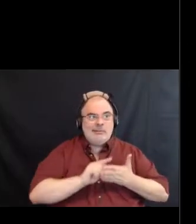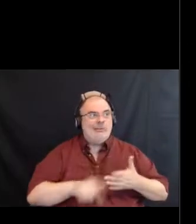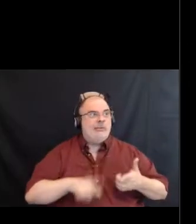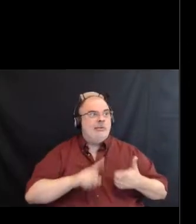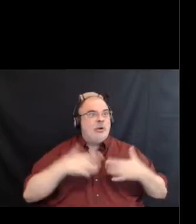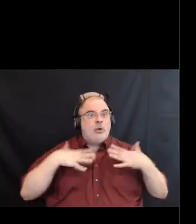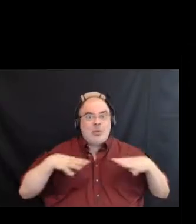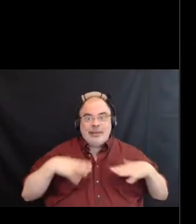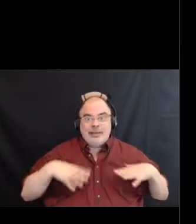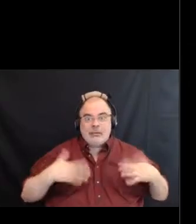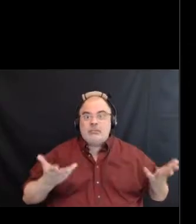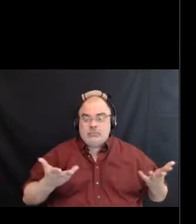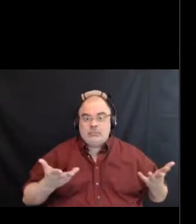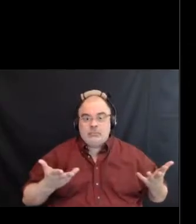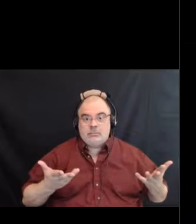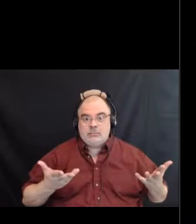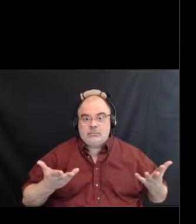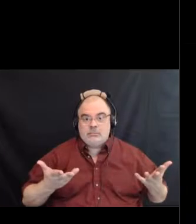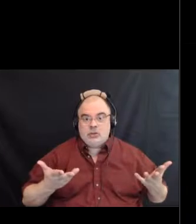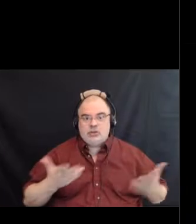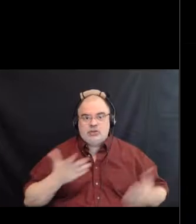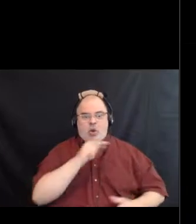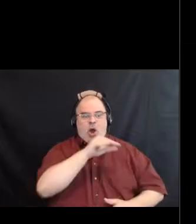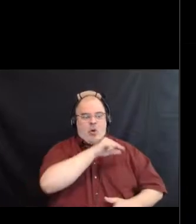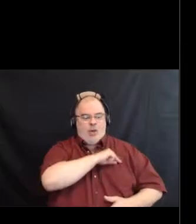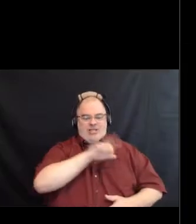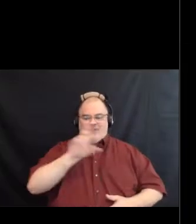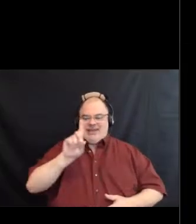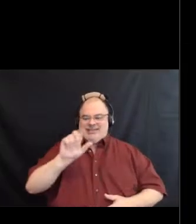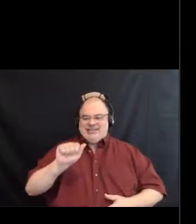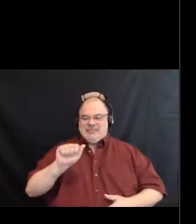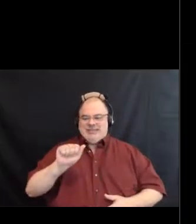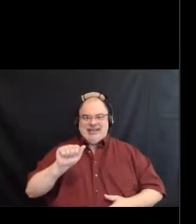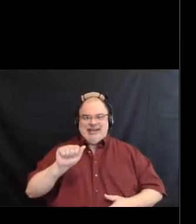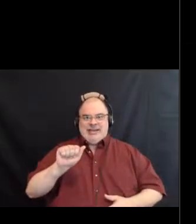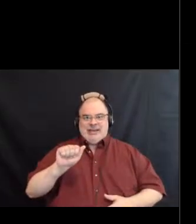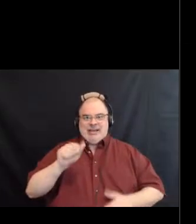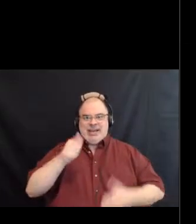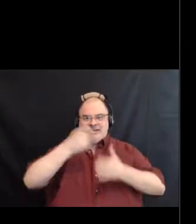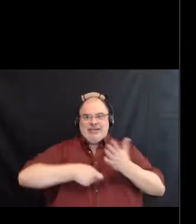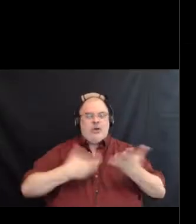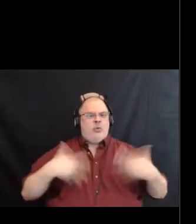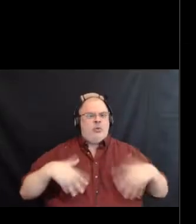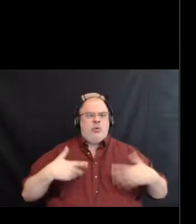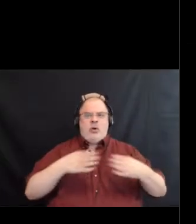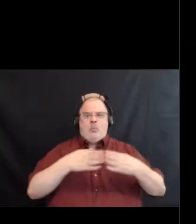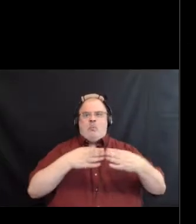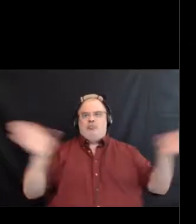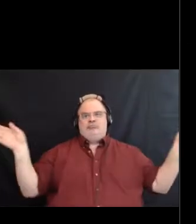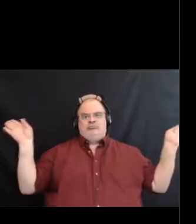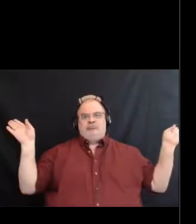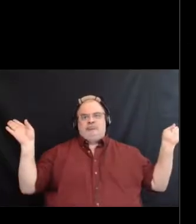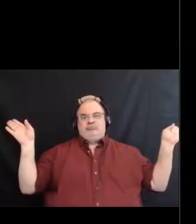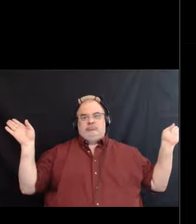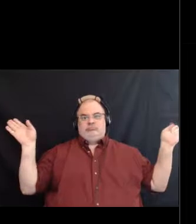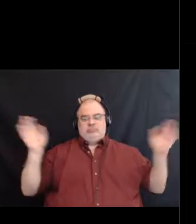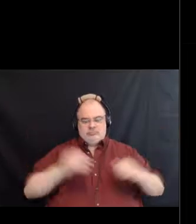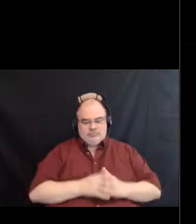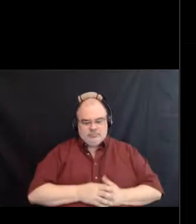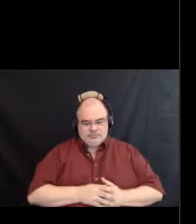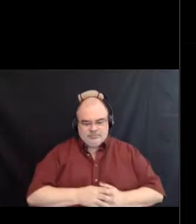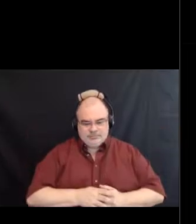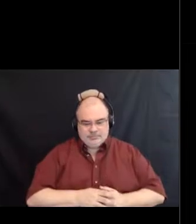can see the idea of a qualified disability expense is quite broad. The only example they did provide was,